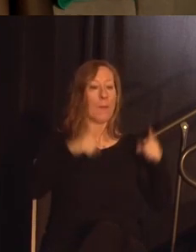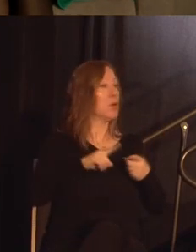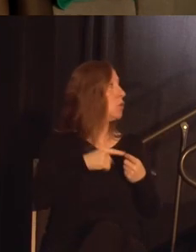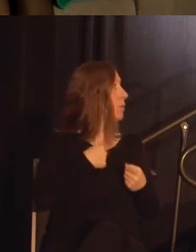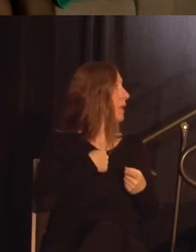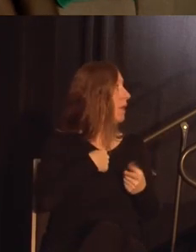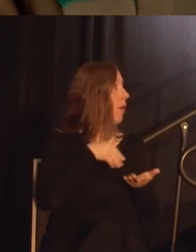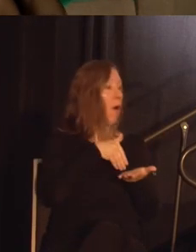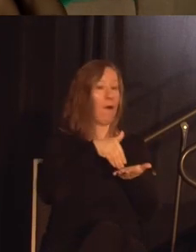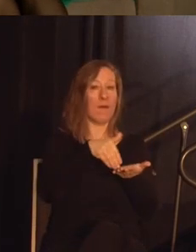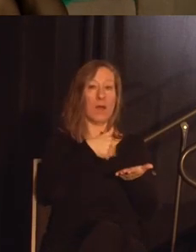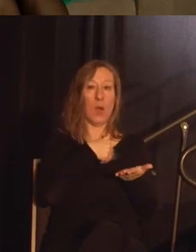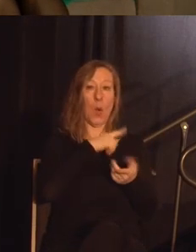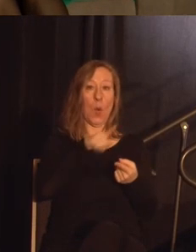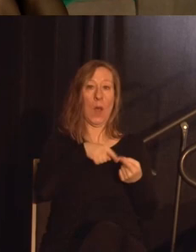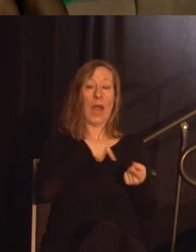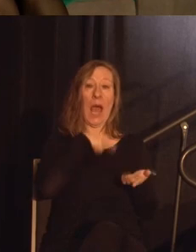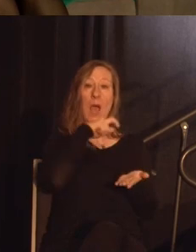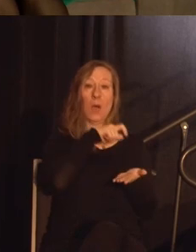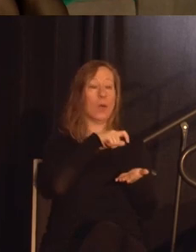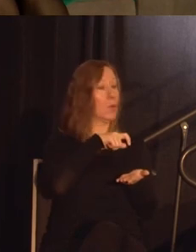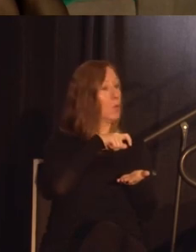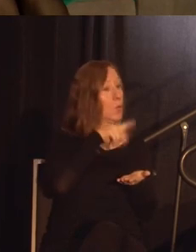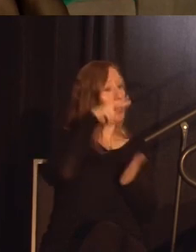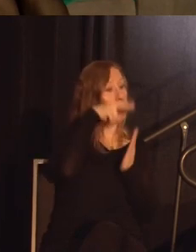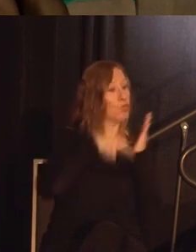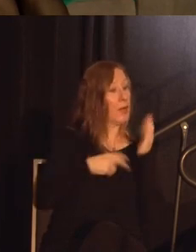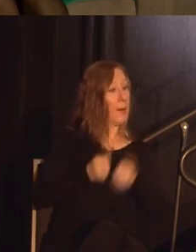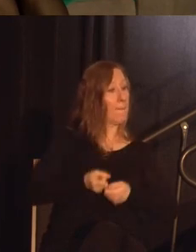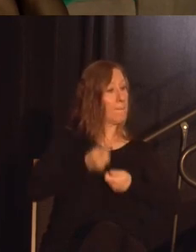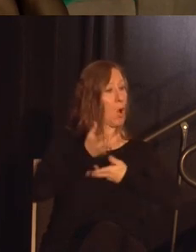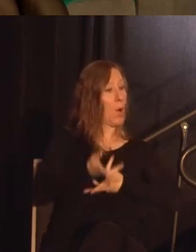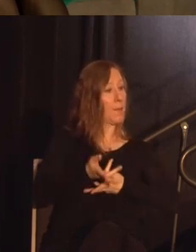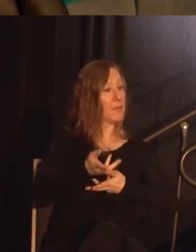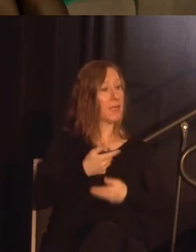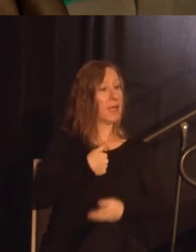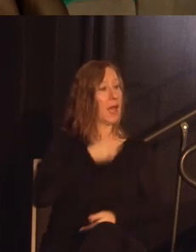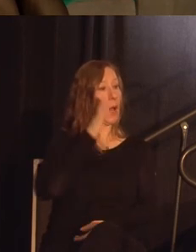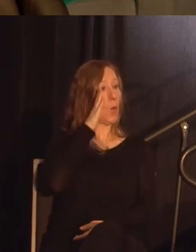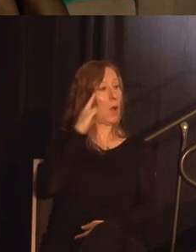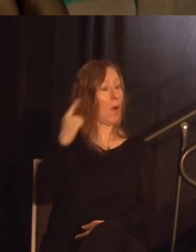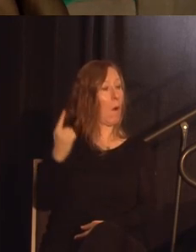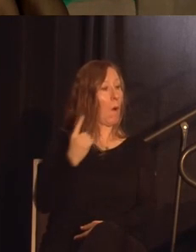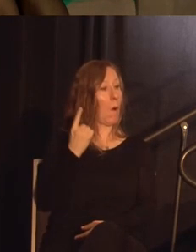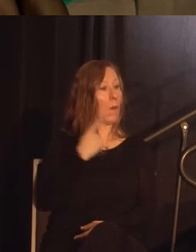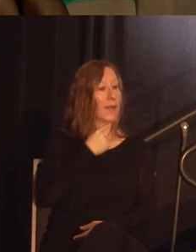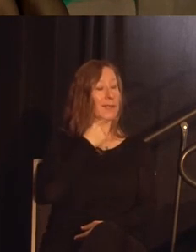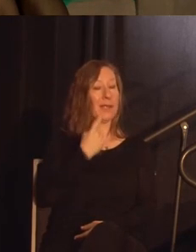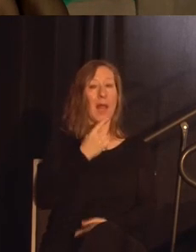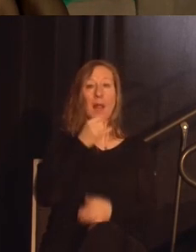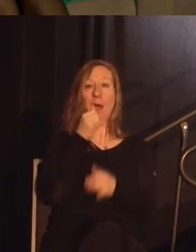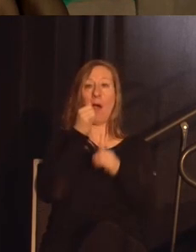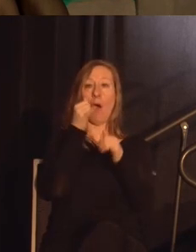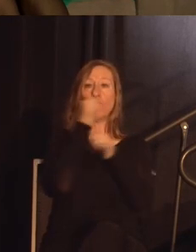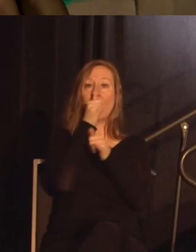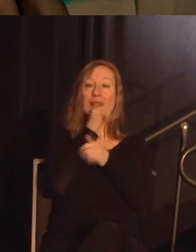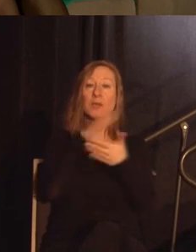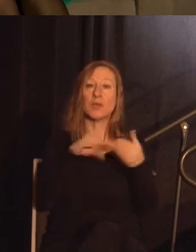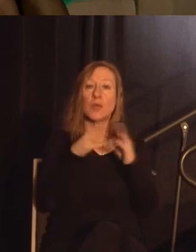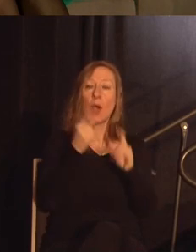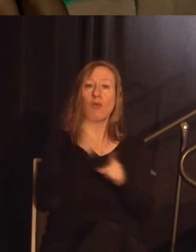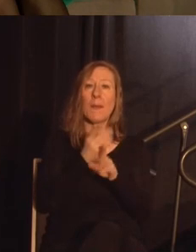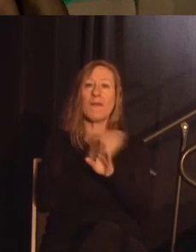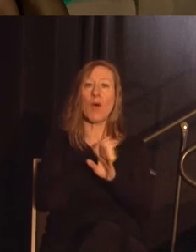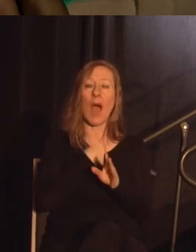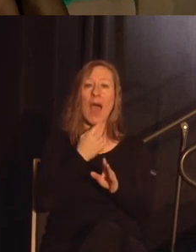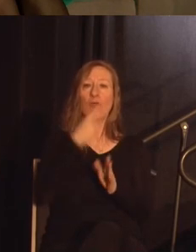like read poems out loud was that I'd always tell this like ridiculous story right before I read a poem, and people